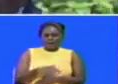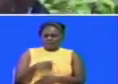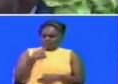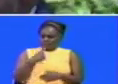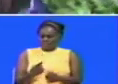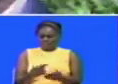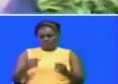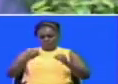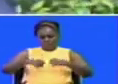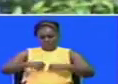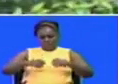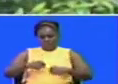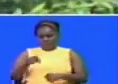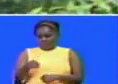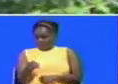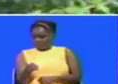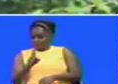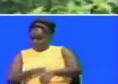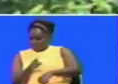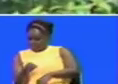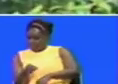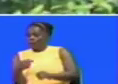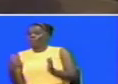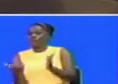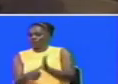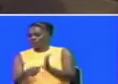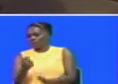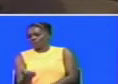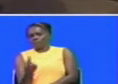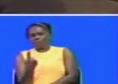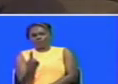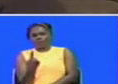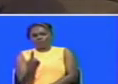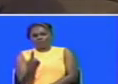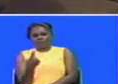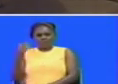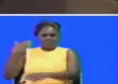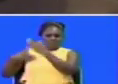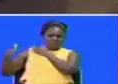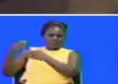for negotiation. And that is where the rubber will meet the road. They say history repeats itself.